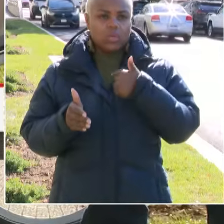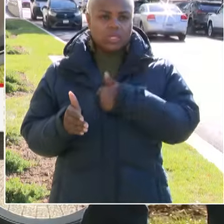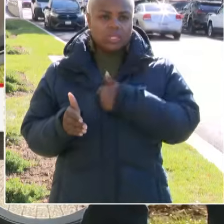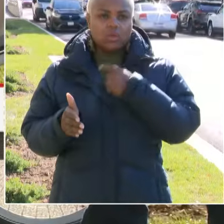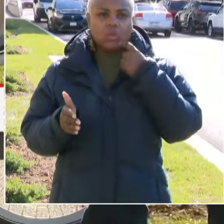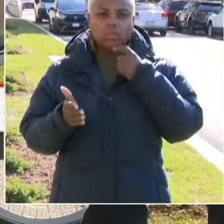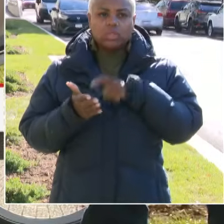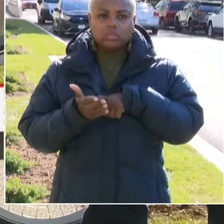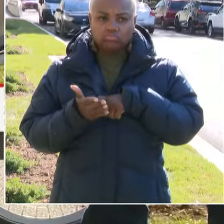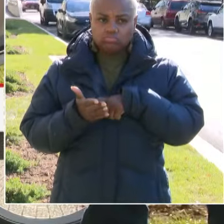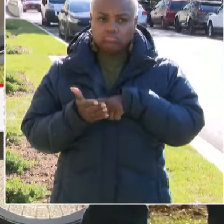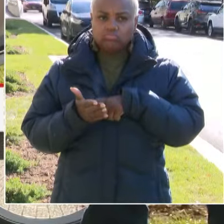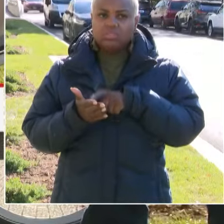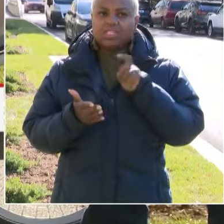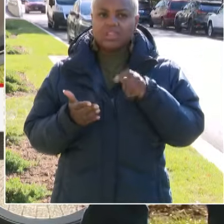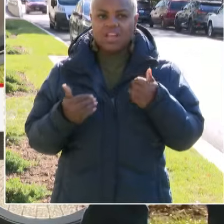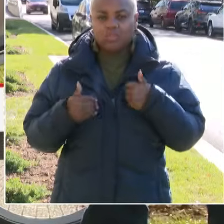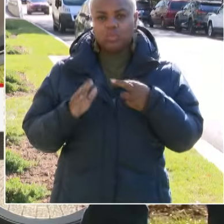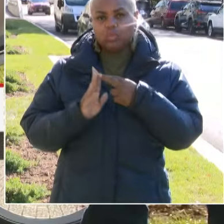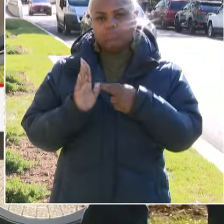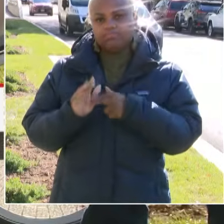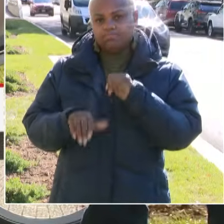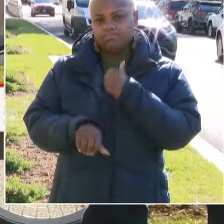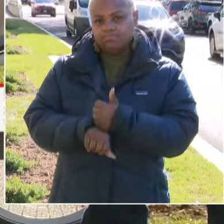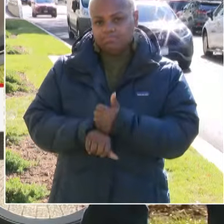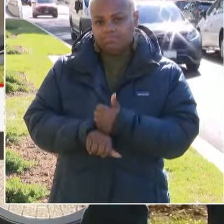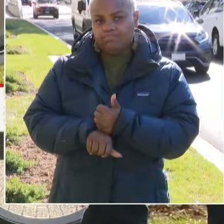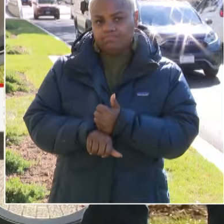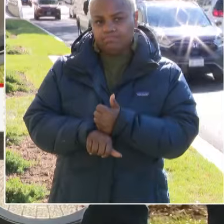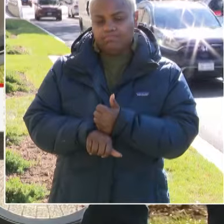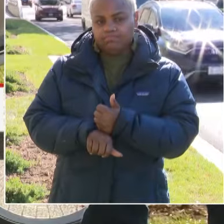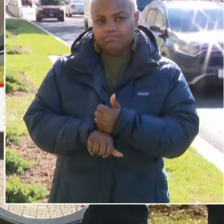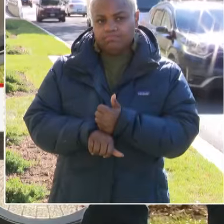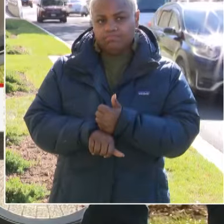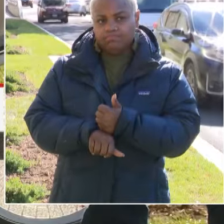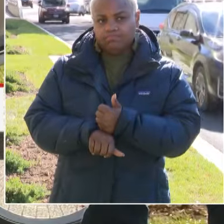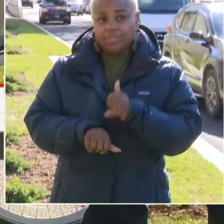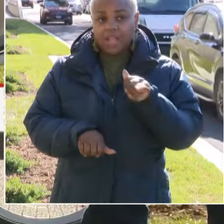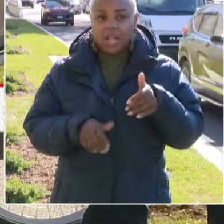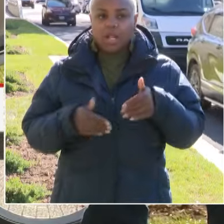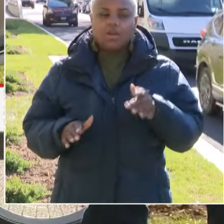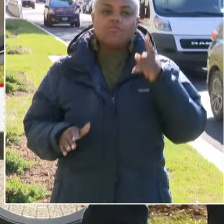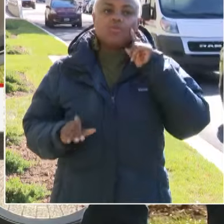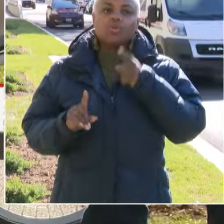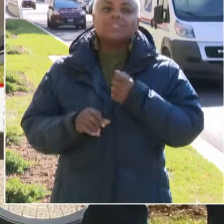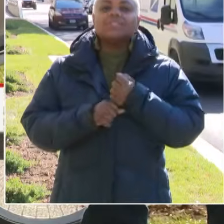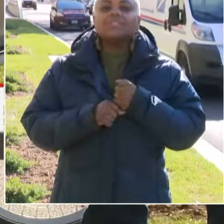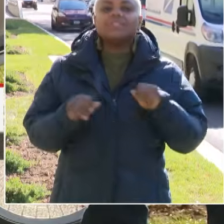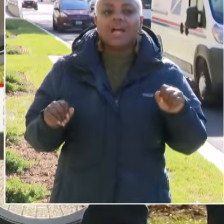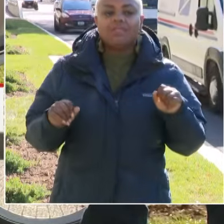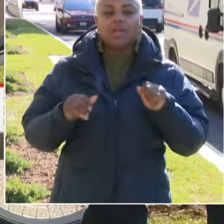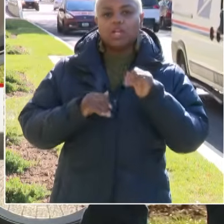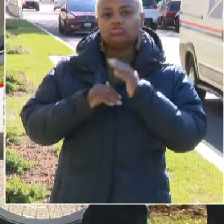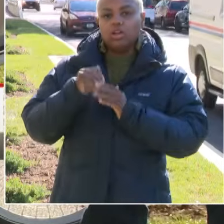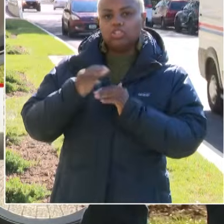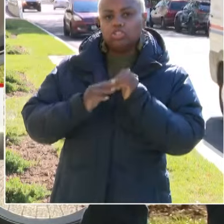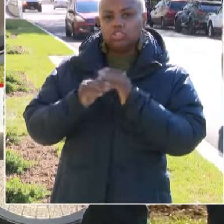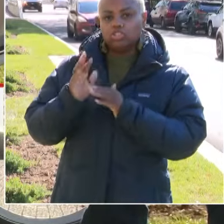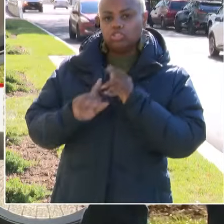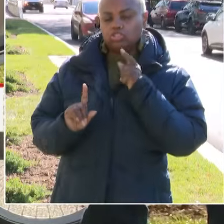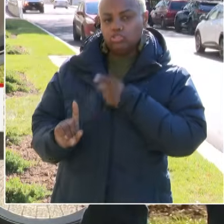a regime in place that allows for safe construction, construction